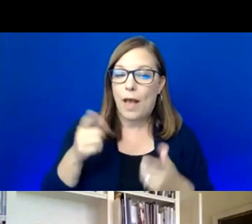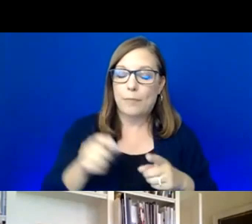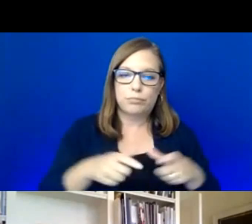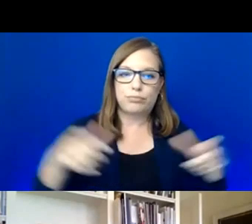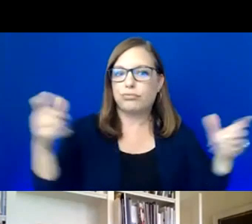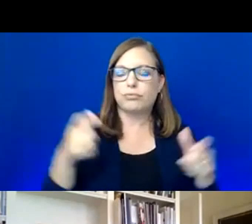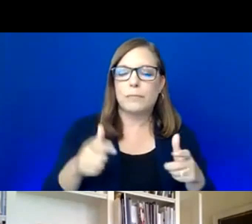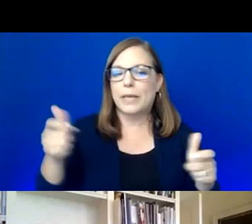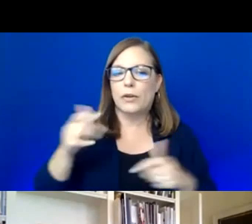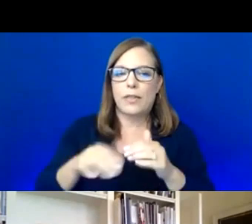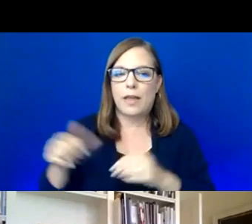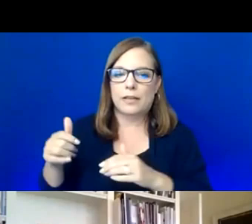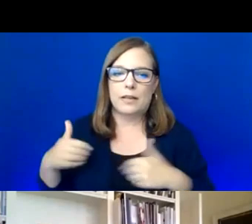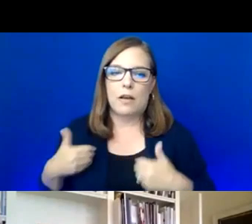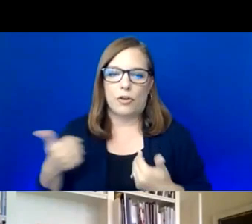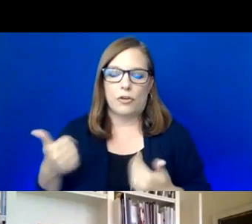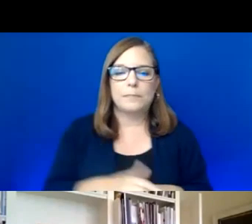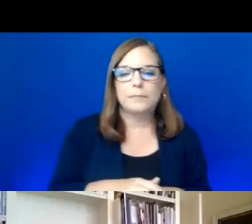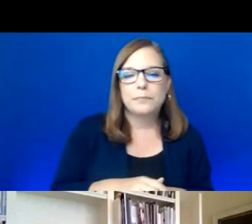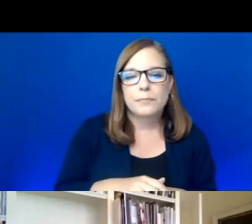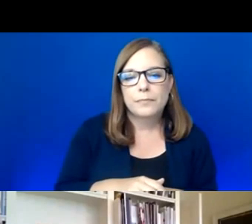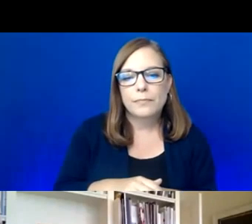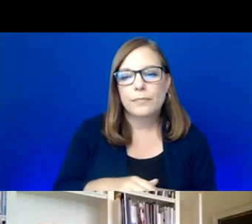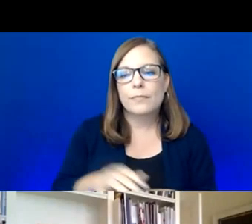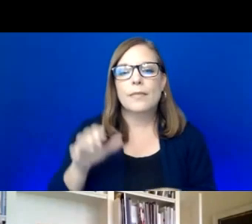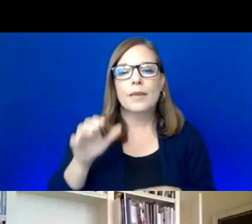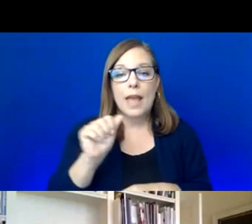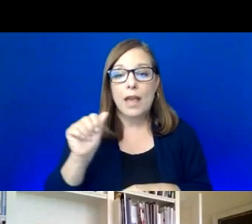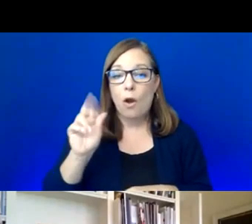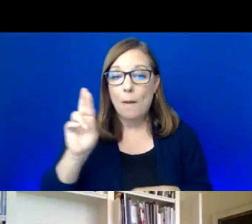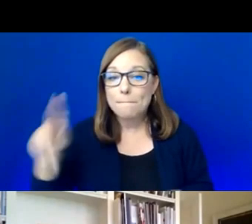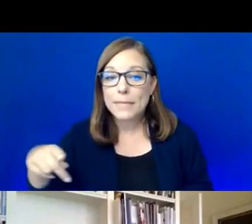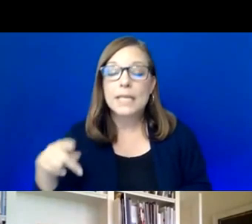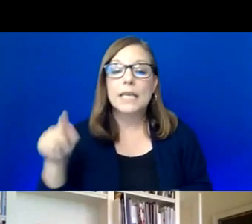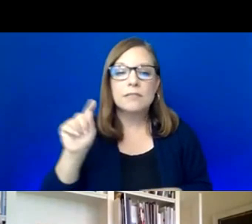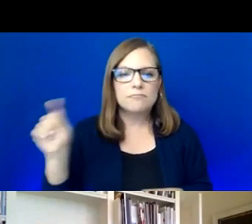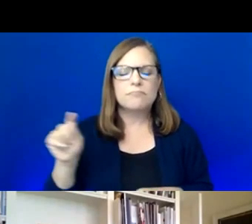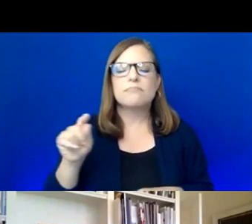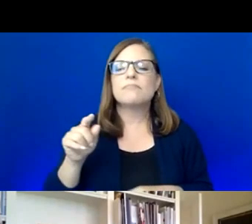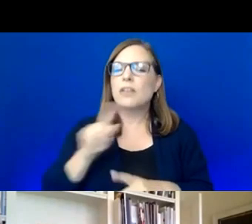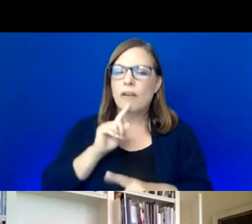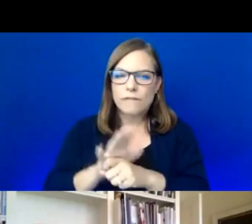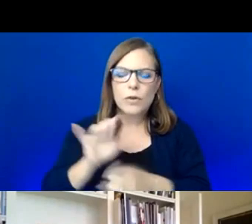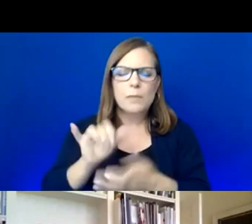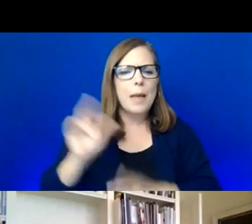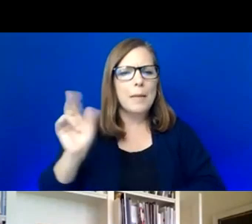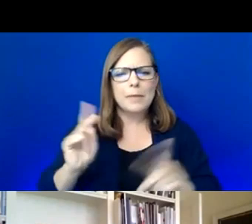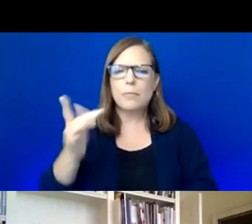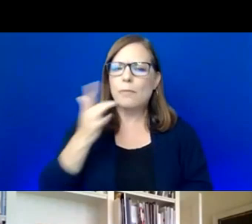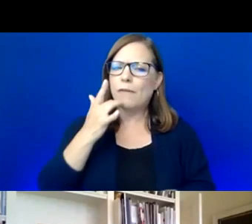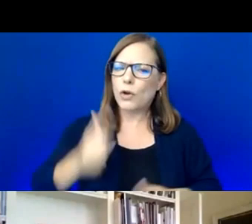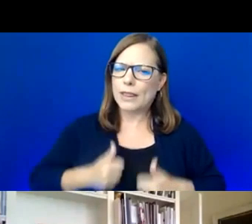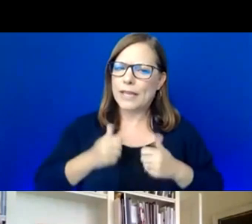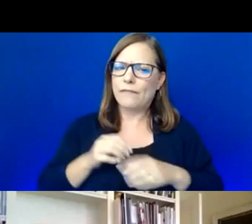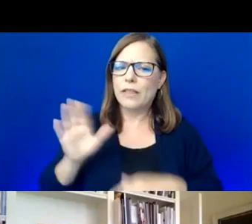SCAN Foundation and the AARP confirm that people want to continue living in their homes and